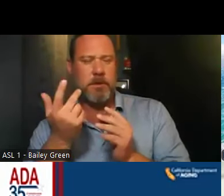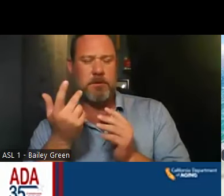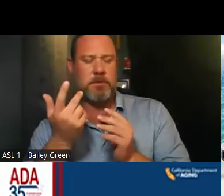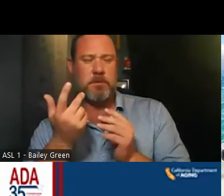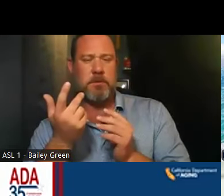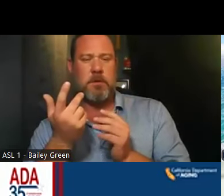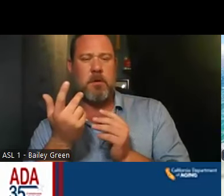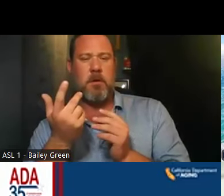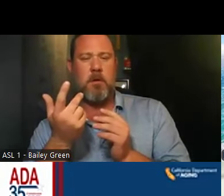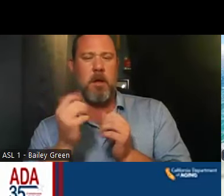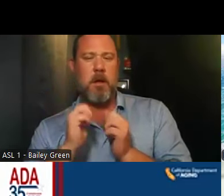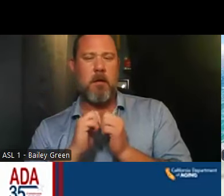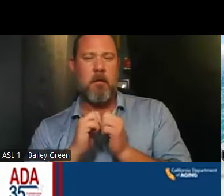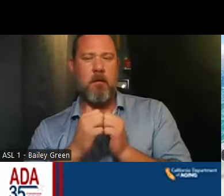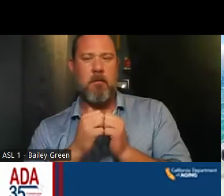might